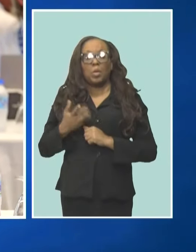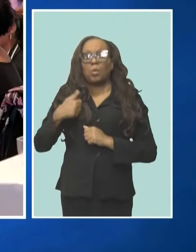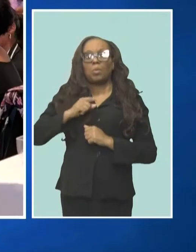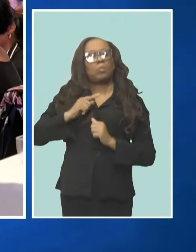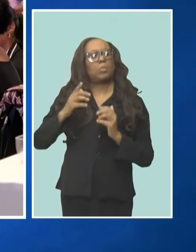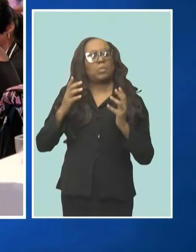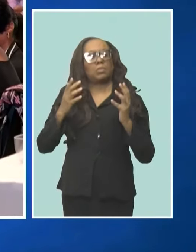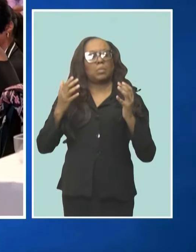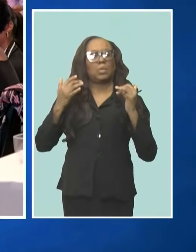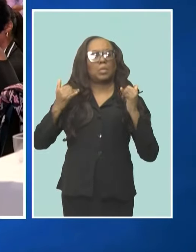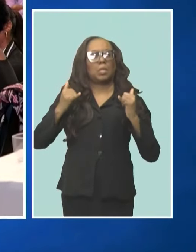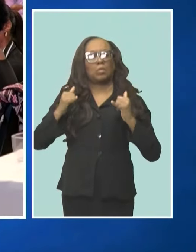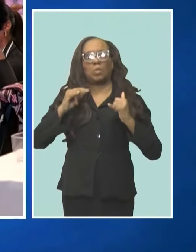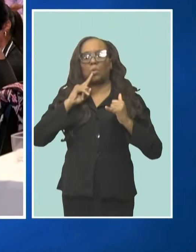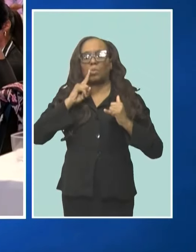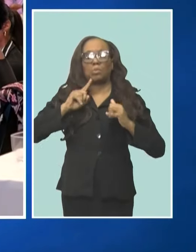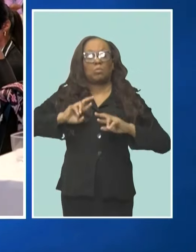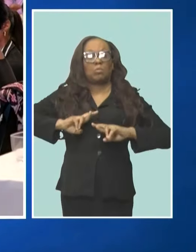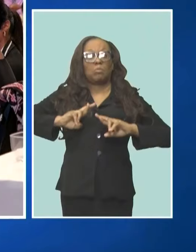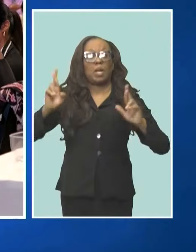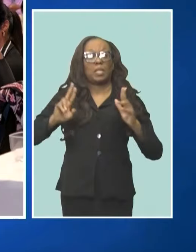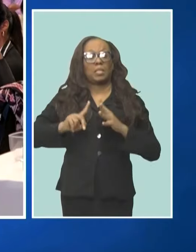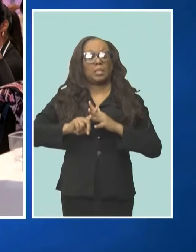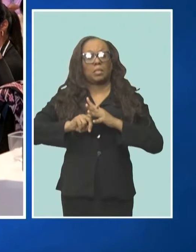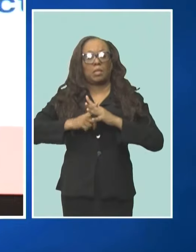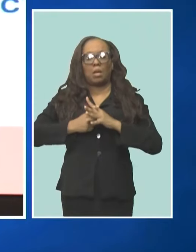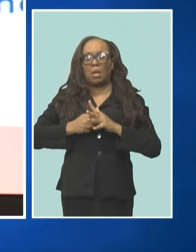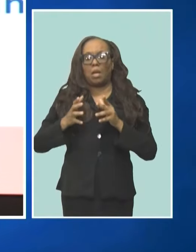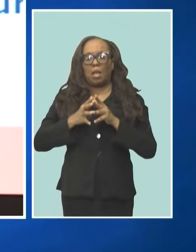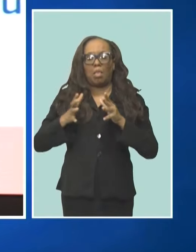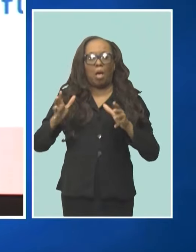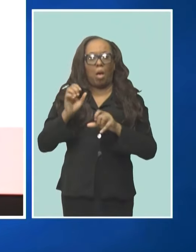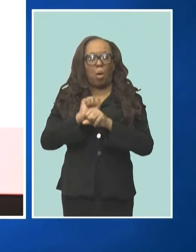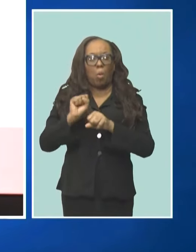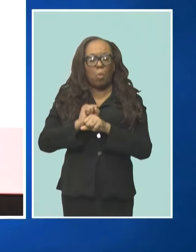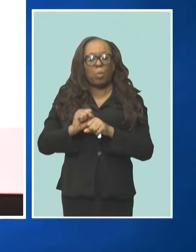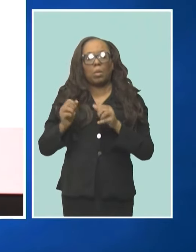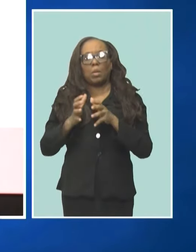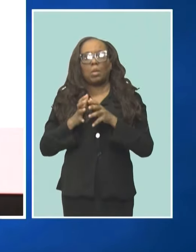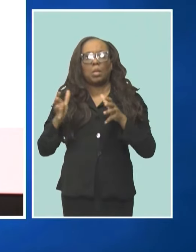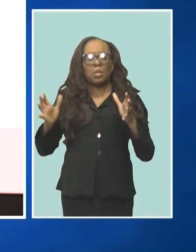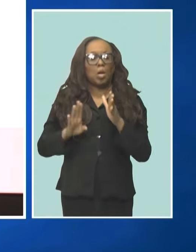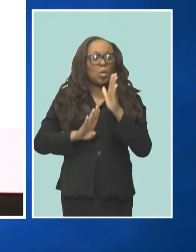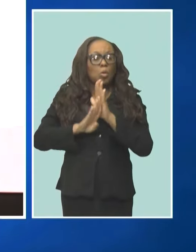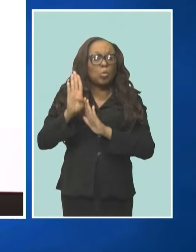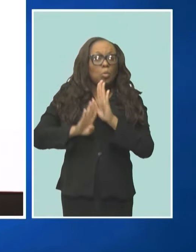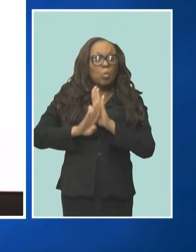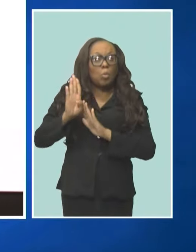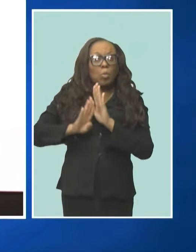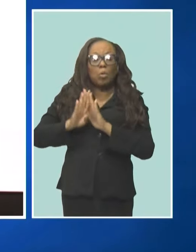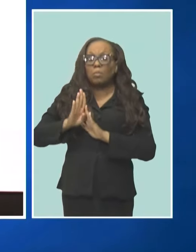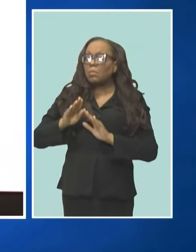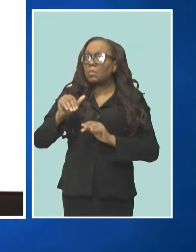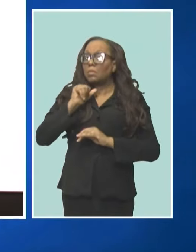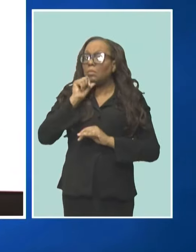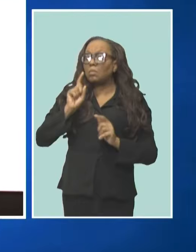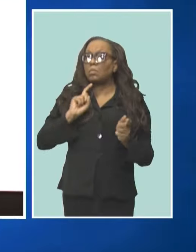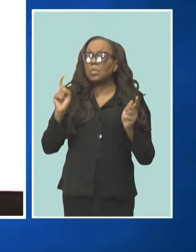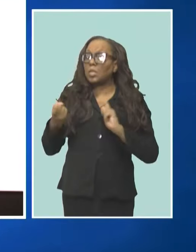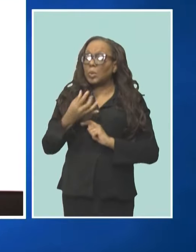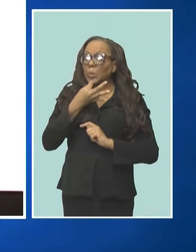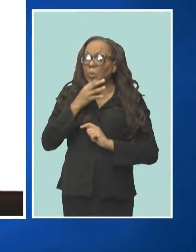We are just at the tip of the iceberg with that. We're seeing a lot of activity, a ton of growth, and that is not going to change anytime